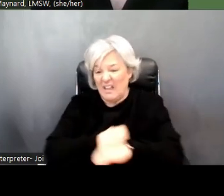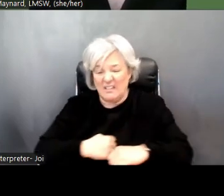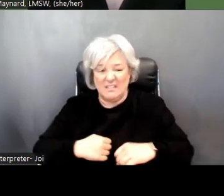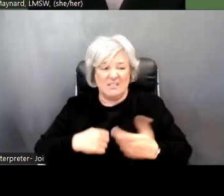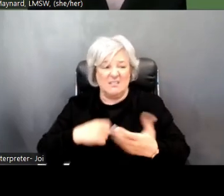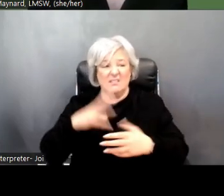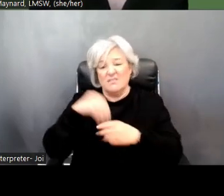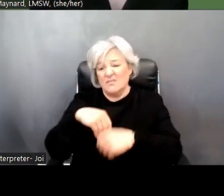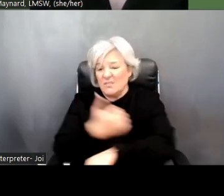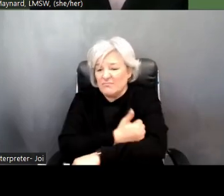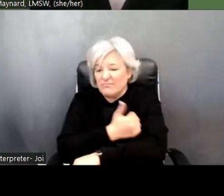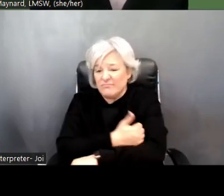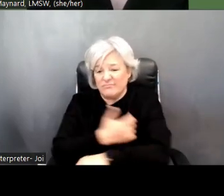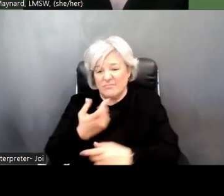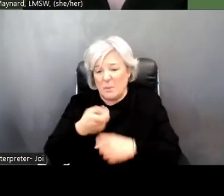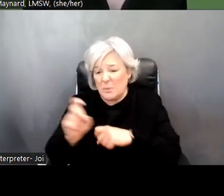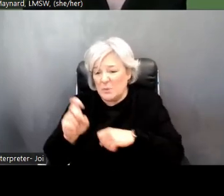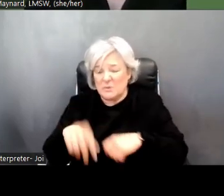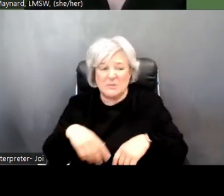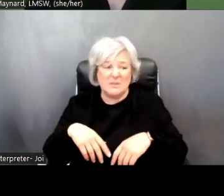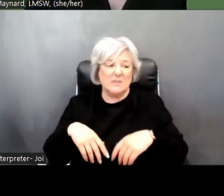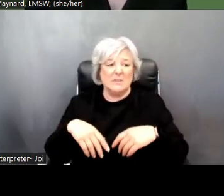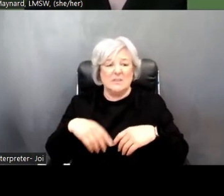substance abuse for our older kiddos.